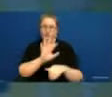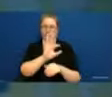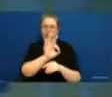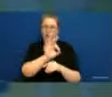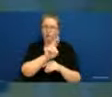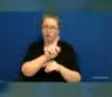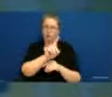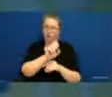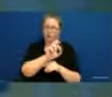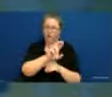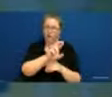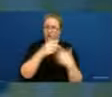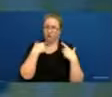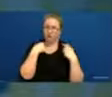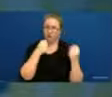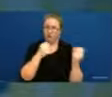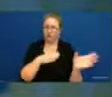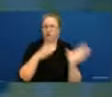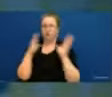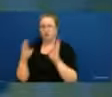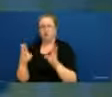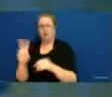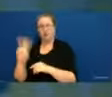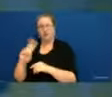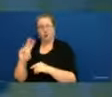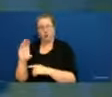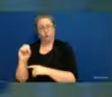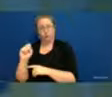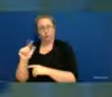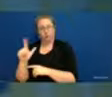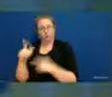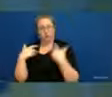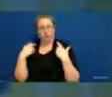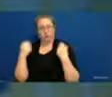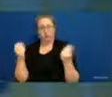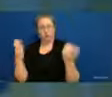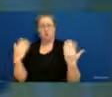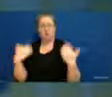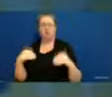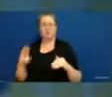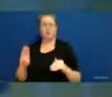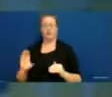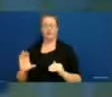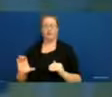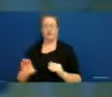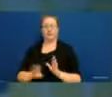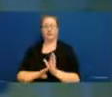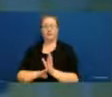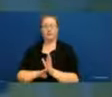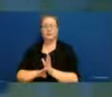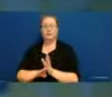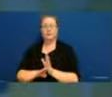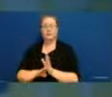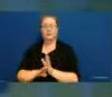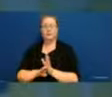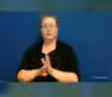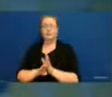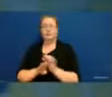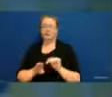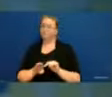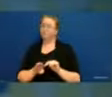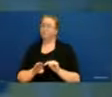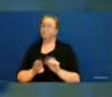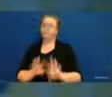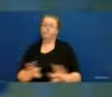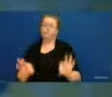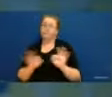in Fraser and Vancouver Coastal, but the gradual increase that we're seeing in other parts of this province is important as